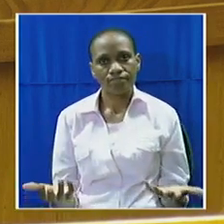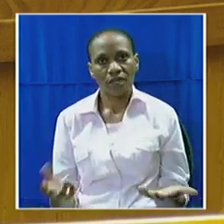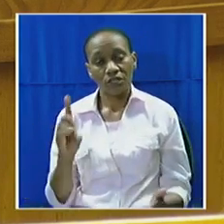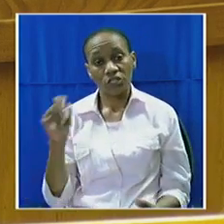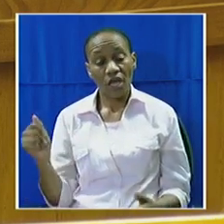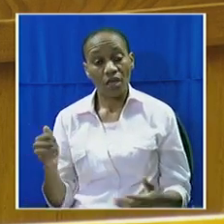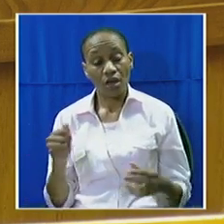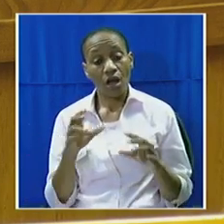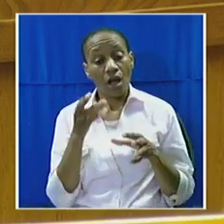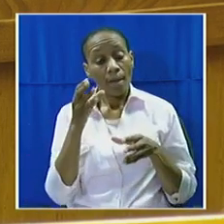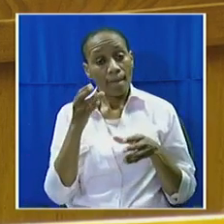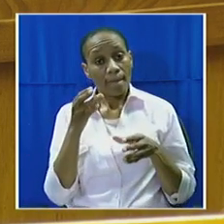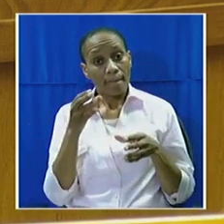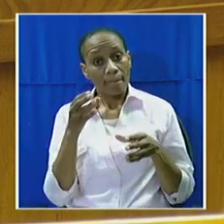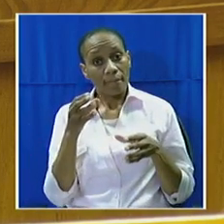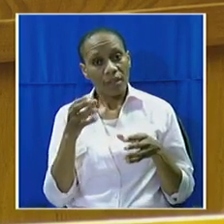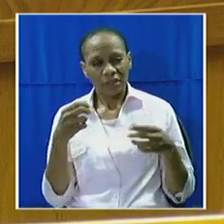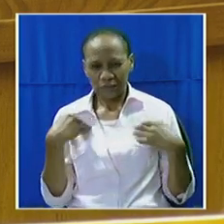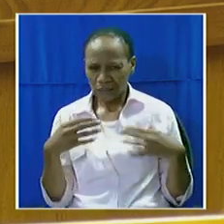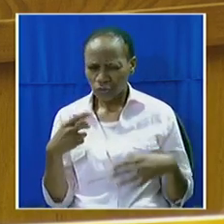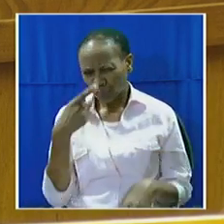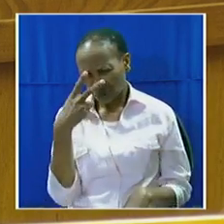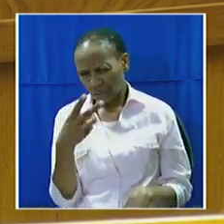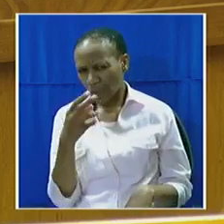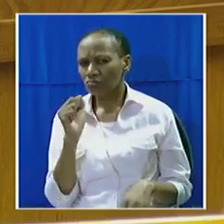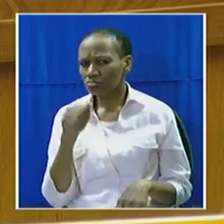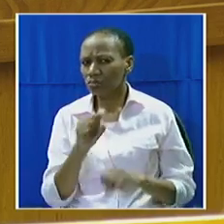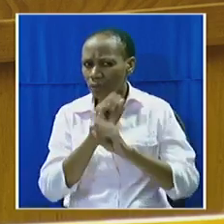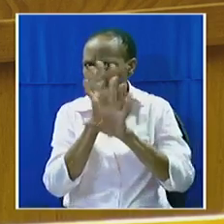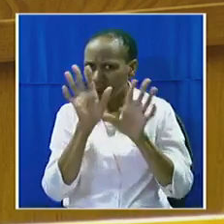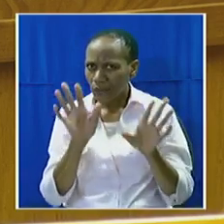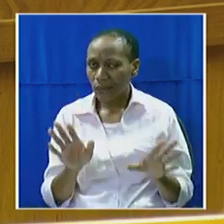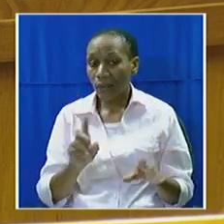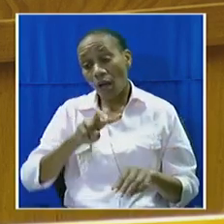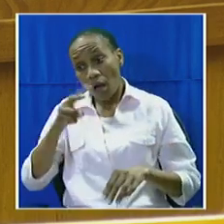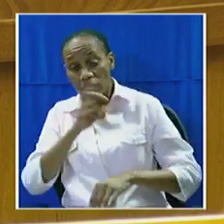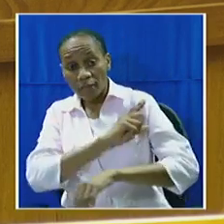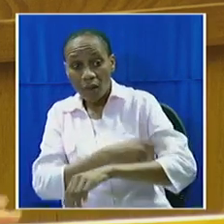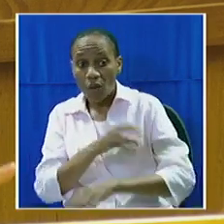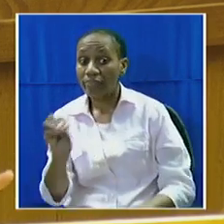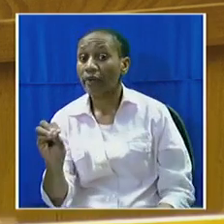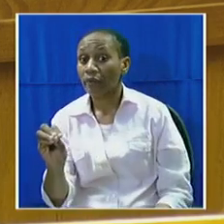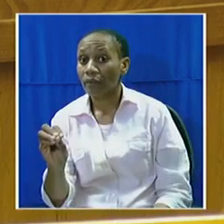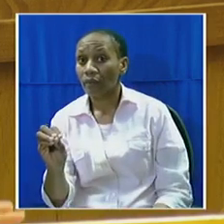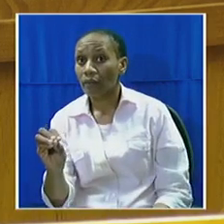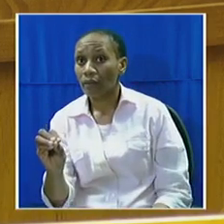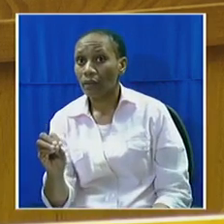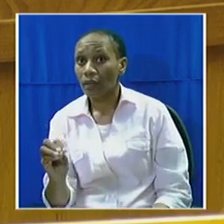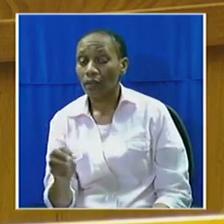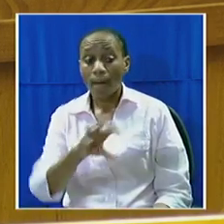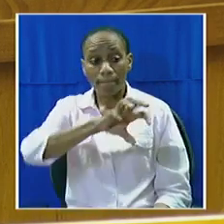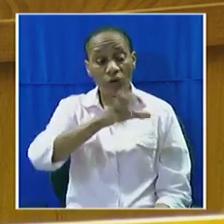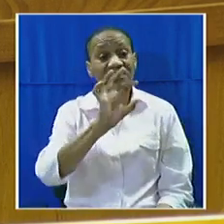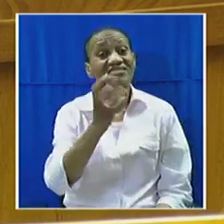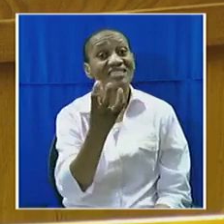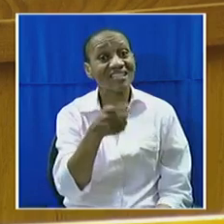ignored. However, it becomes suspiciously clear that there's another power at play. The Free State